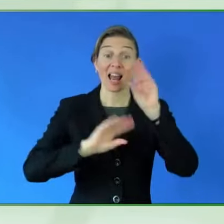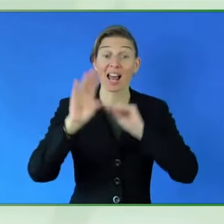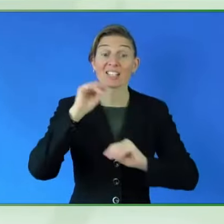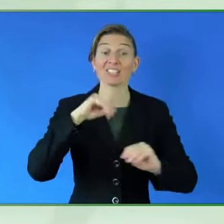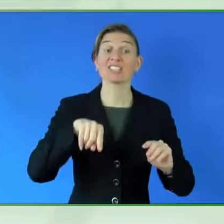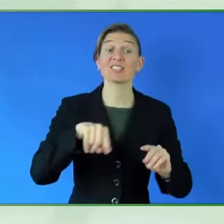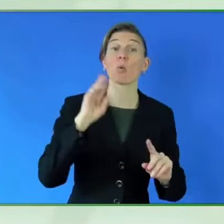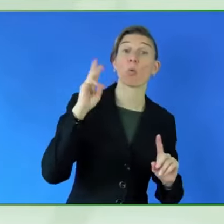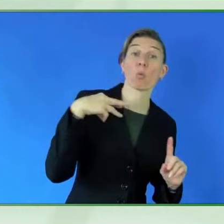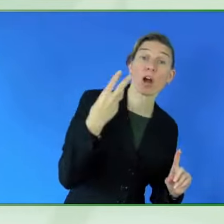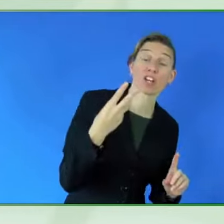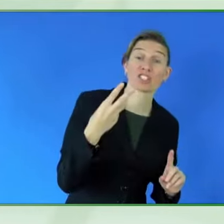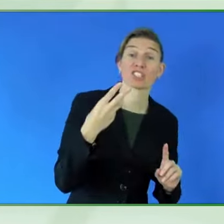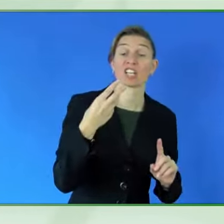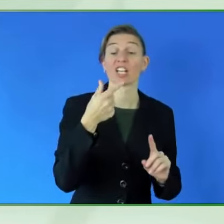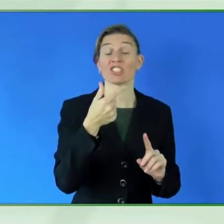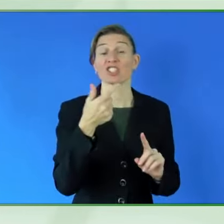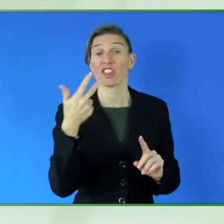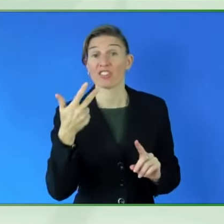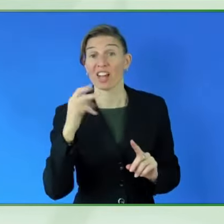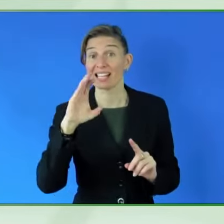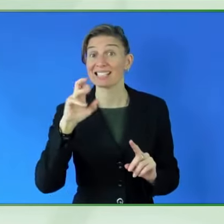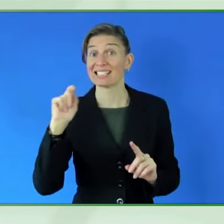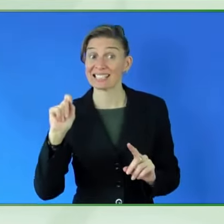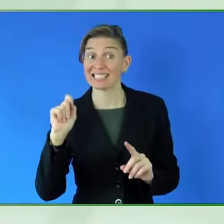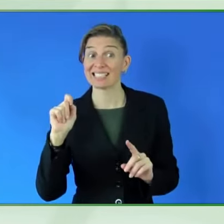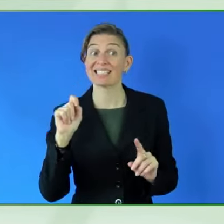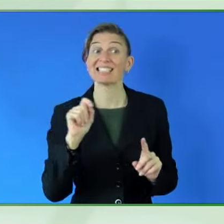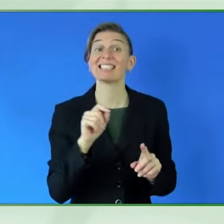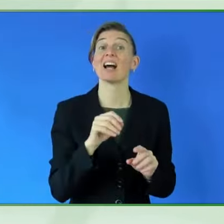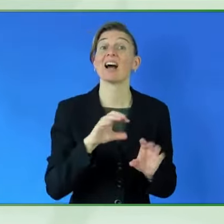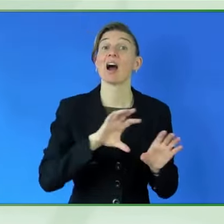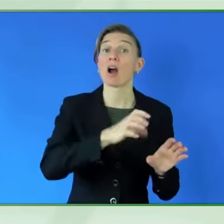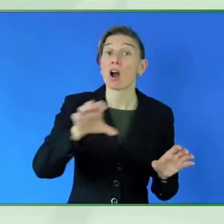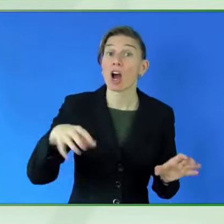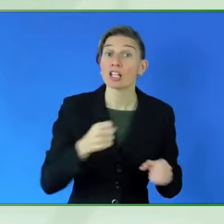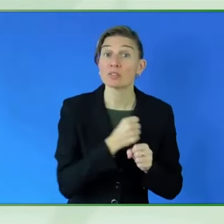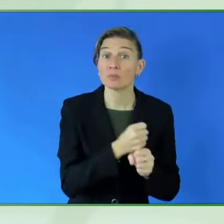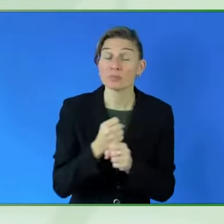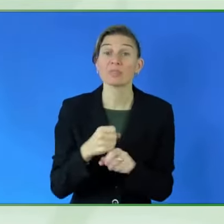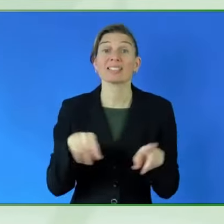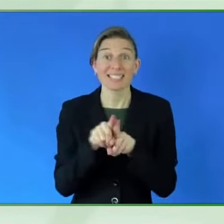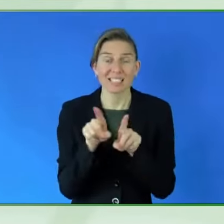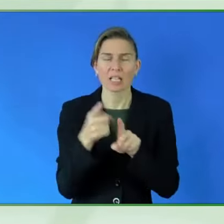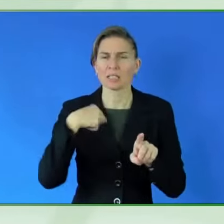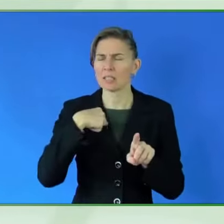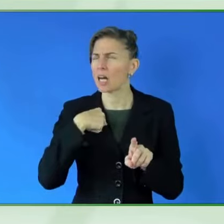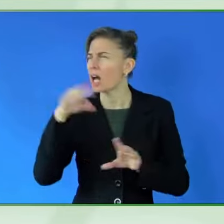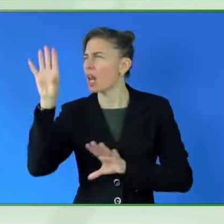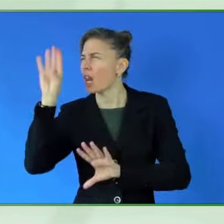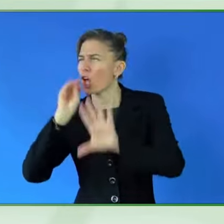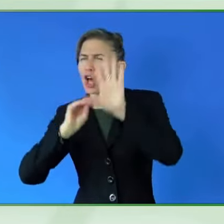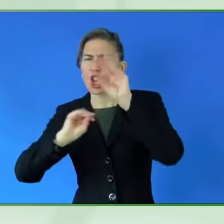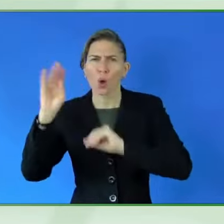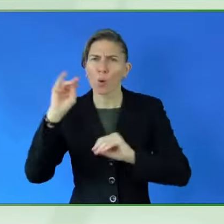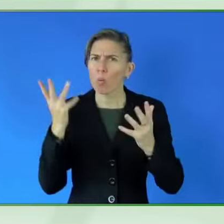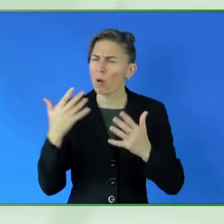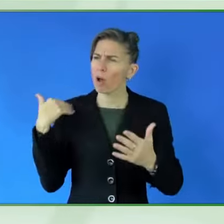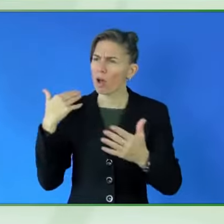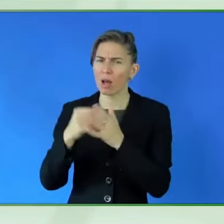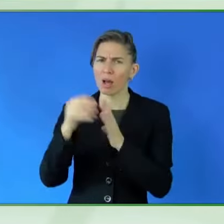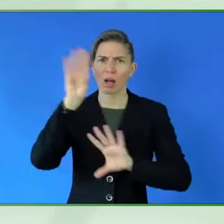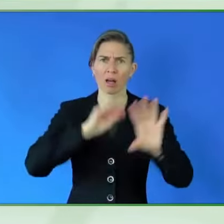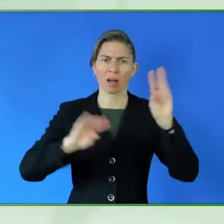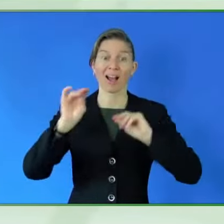country representatives around the world are thinking about these lessons learned and how we scale this sort of activity globally to other